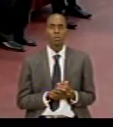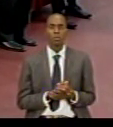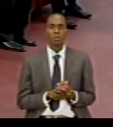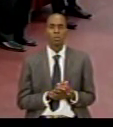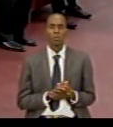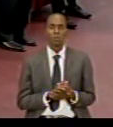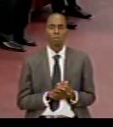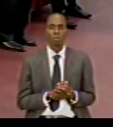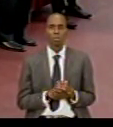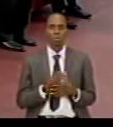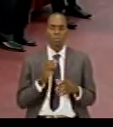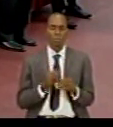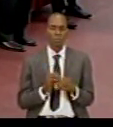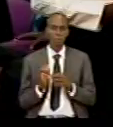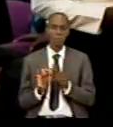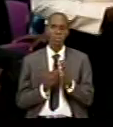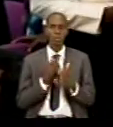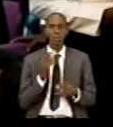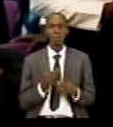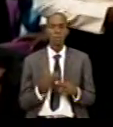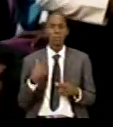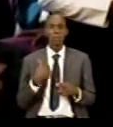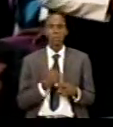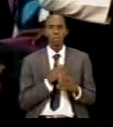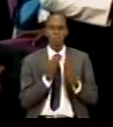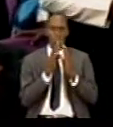In Jesus' name we pray.